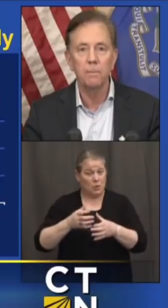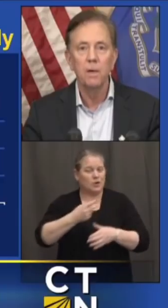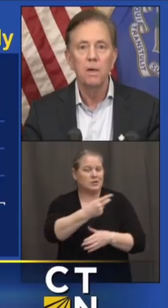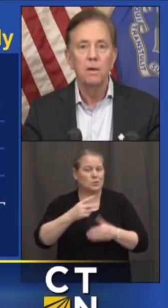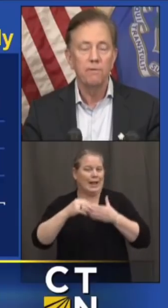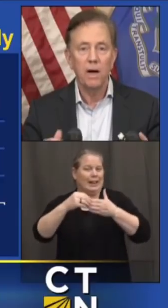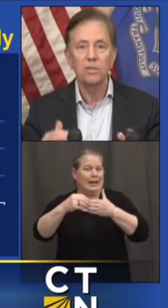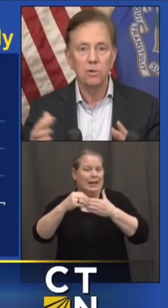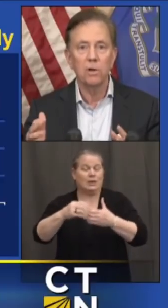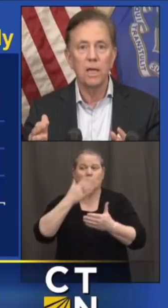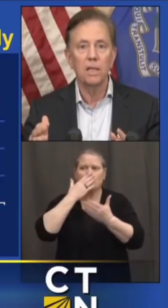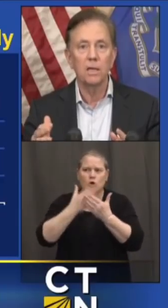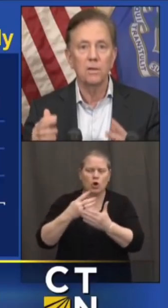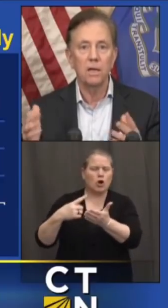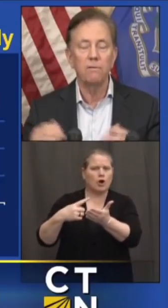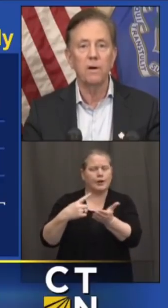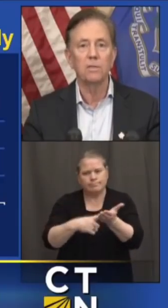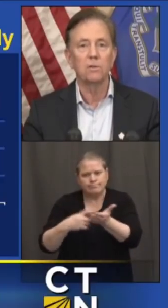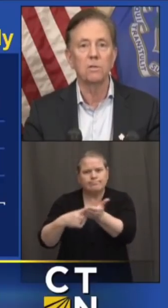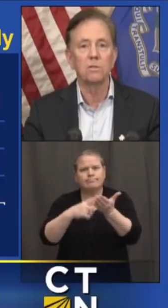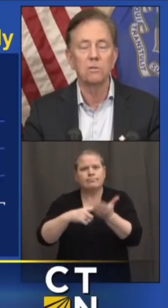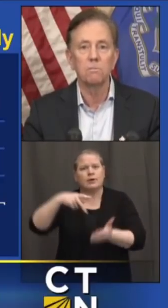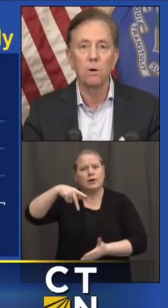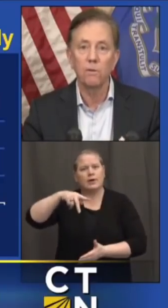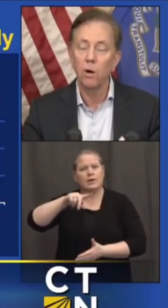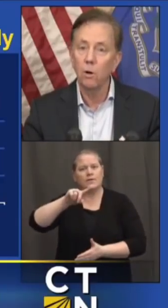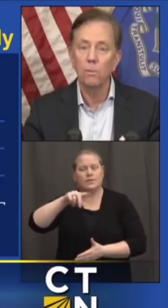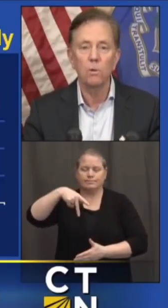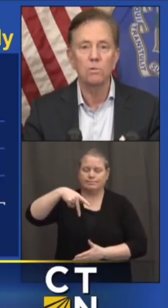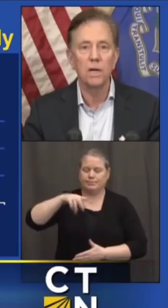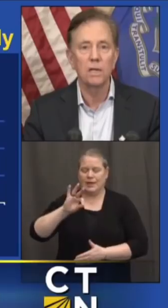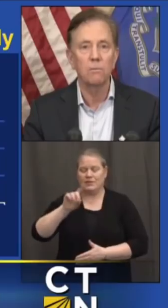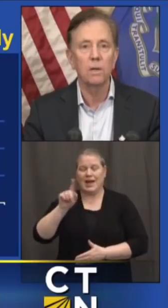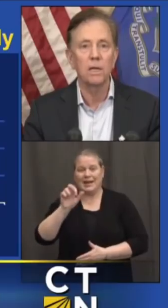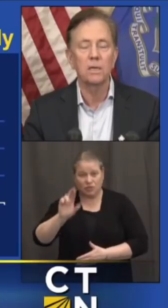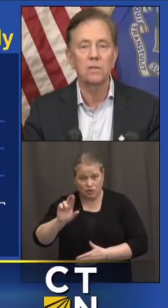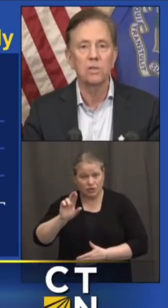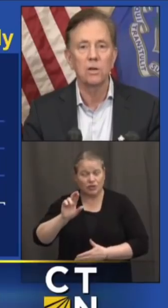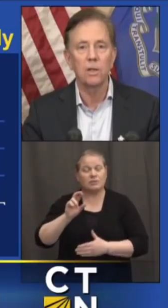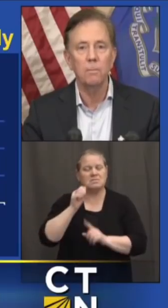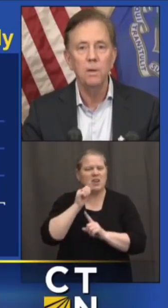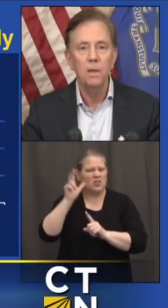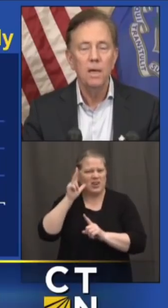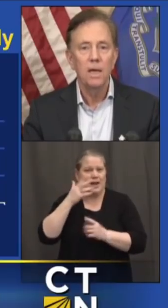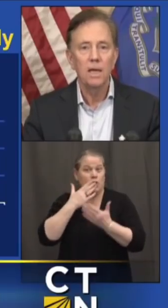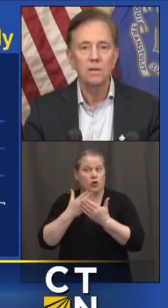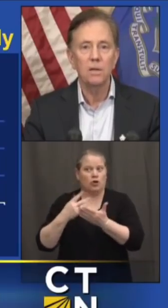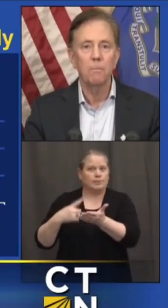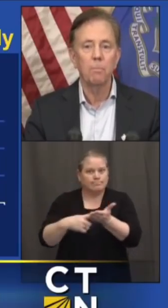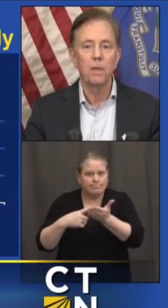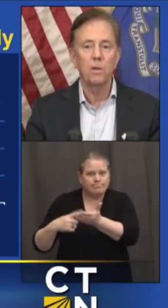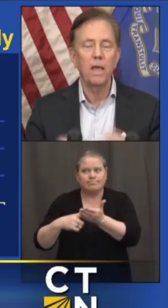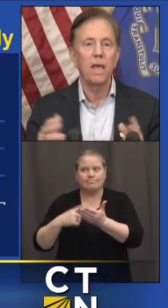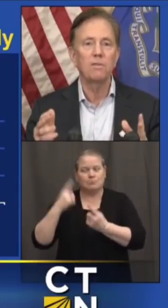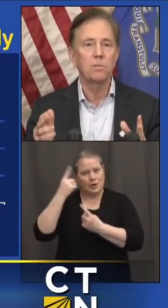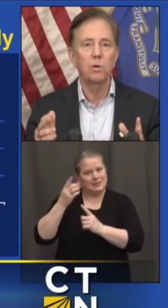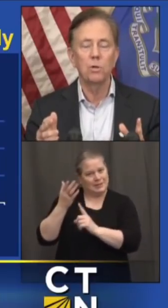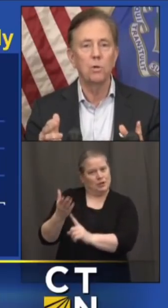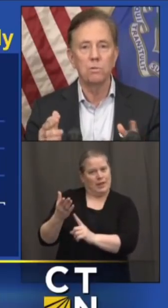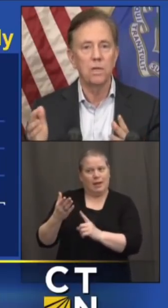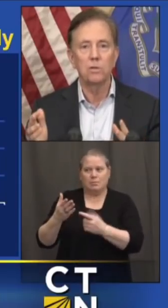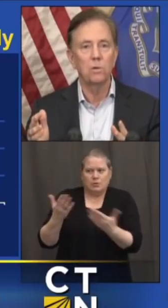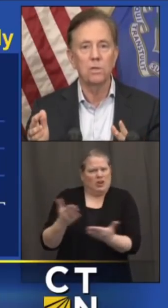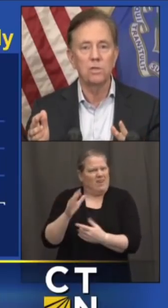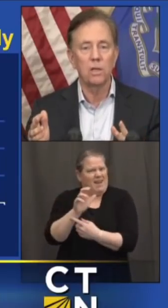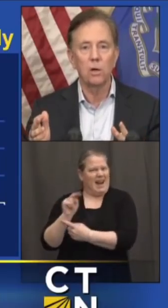with Pfizer again the other day. Pfizer is part of our homegrown talent. We like to consider them. And, they gave us some